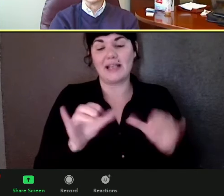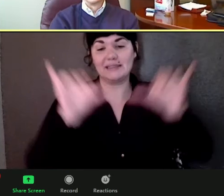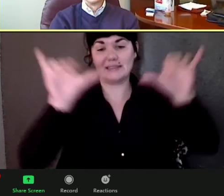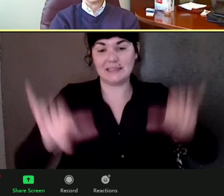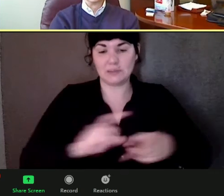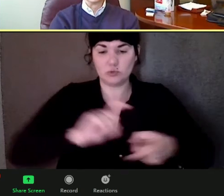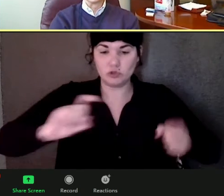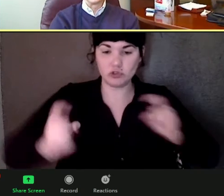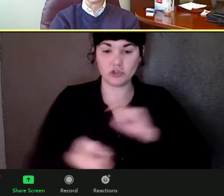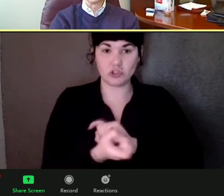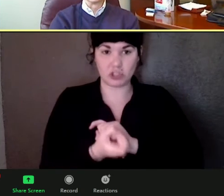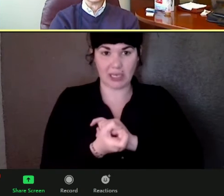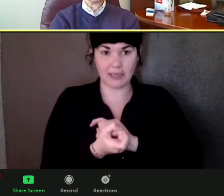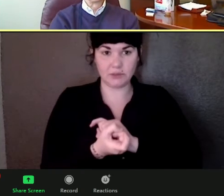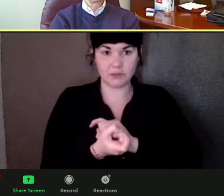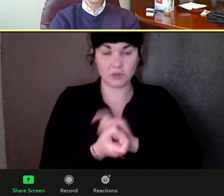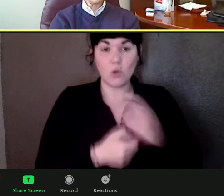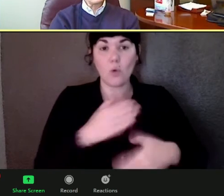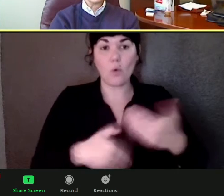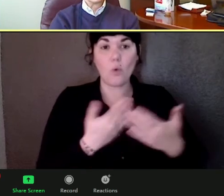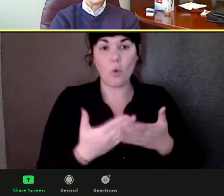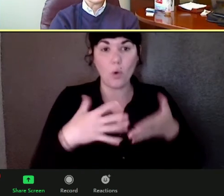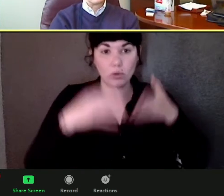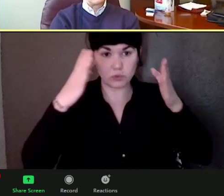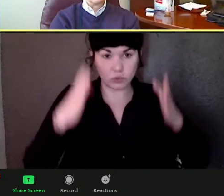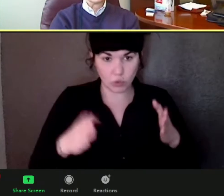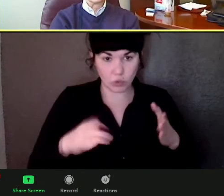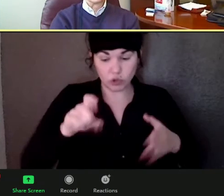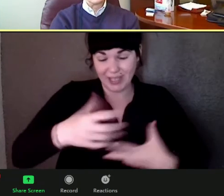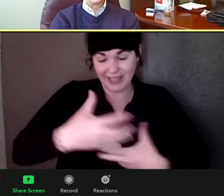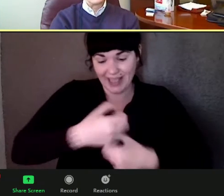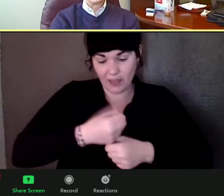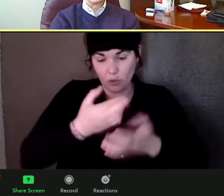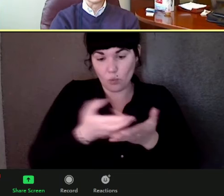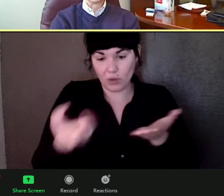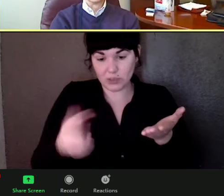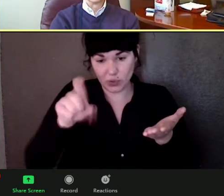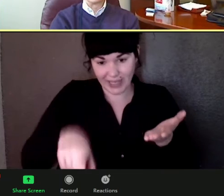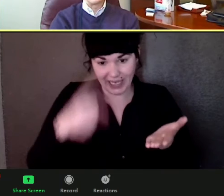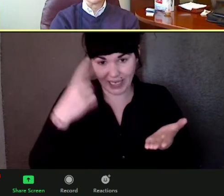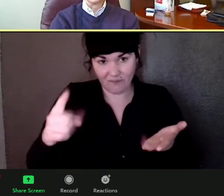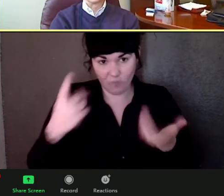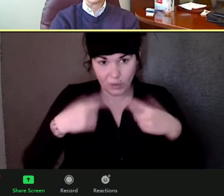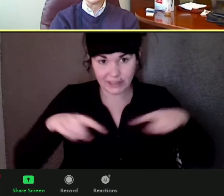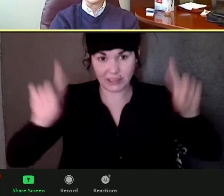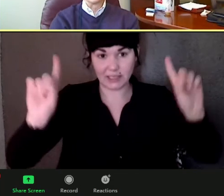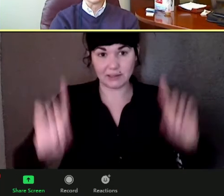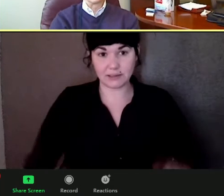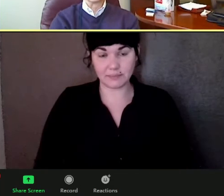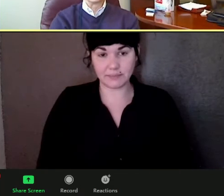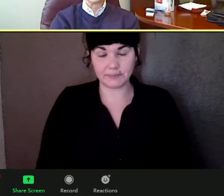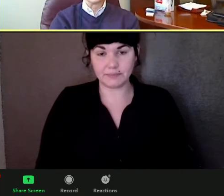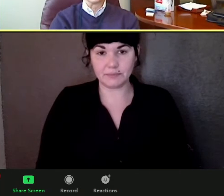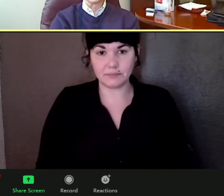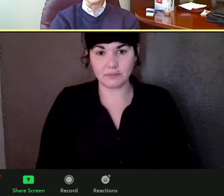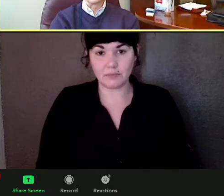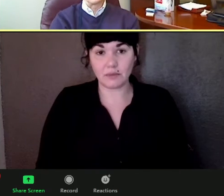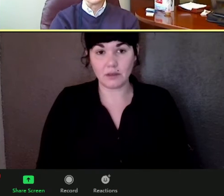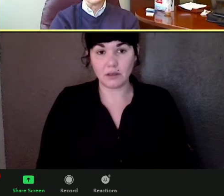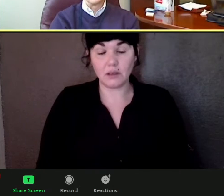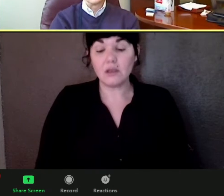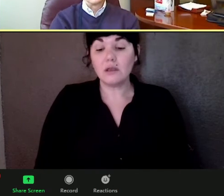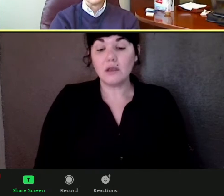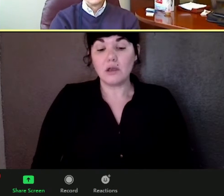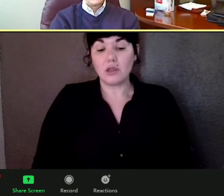they need to be successful. And so, you know, our research said that, you our students that are at risk shouldn't be getting about $13,000